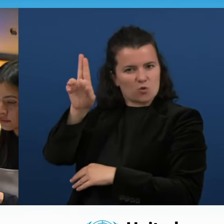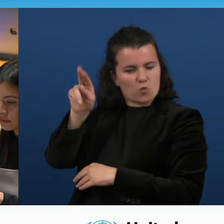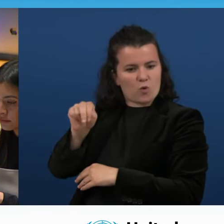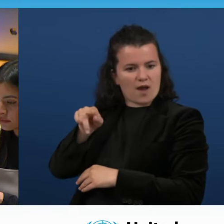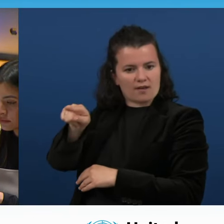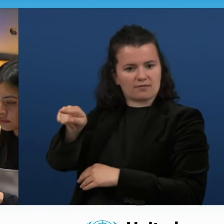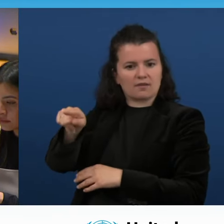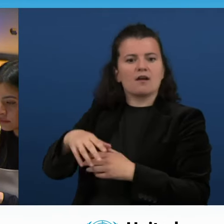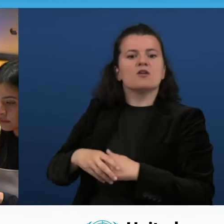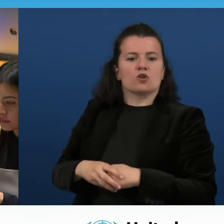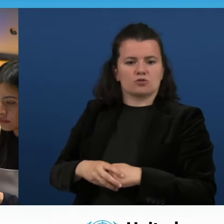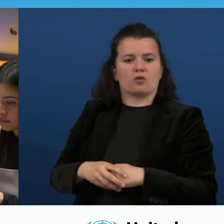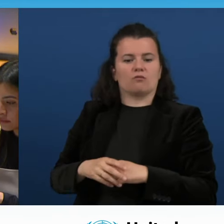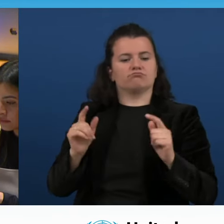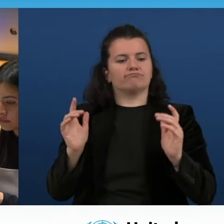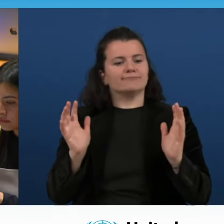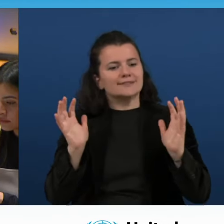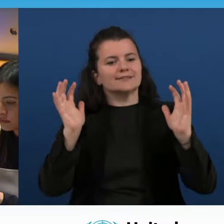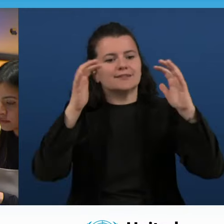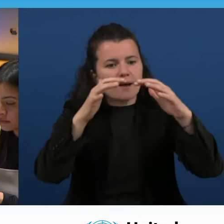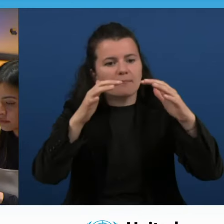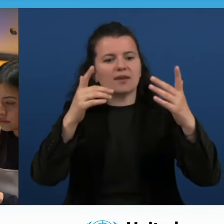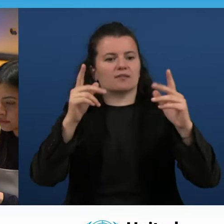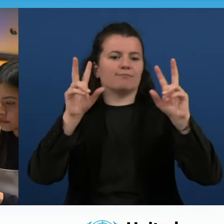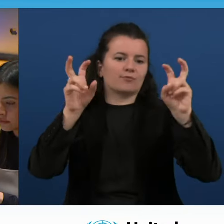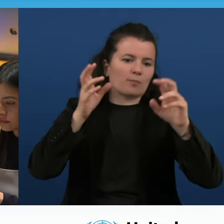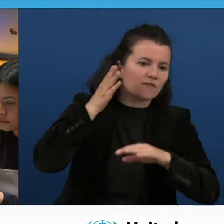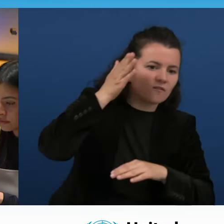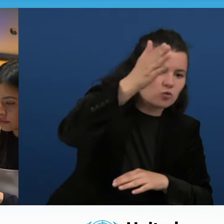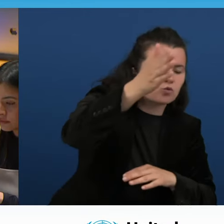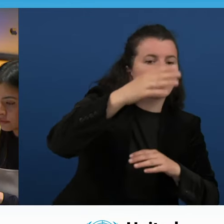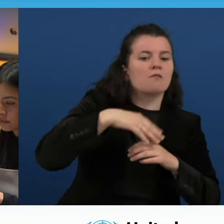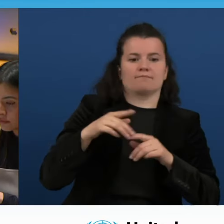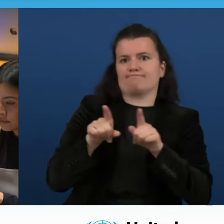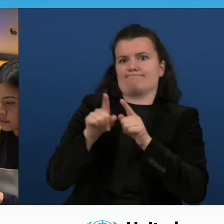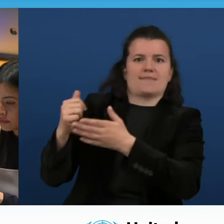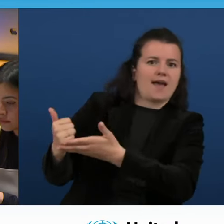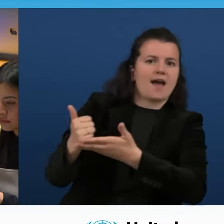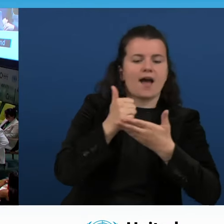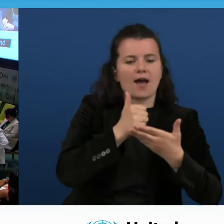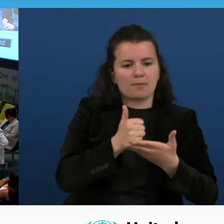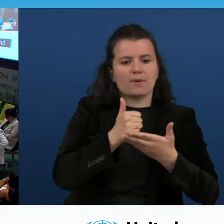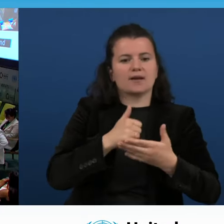cooperation, peace and intergenerational dialogue, sustainable development.